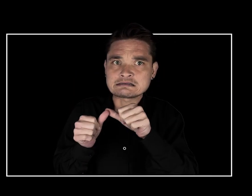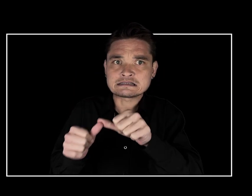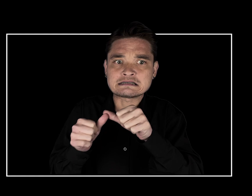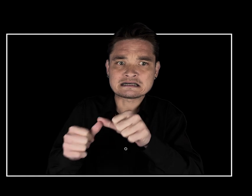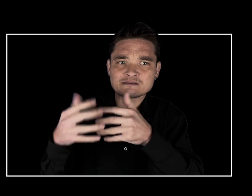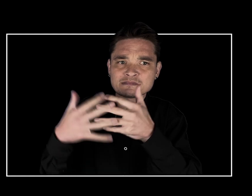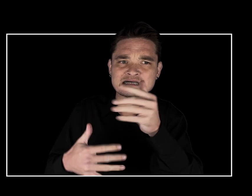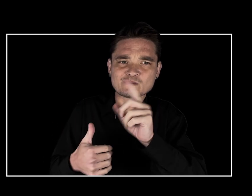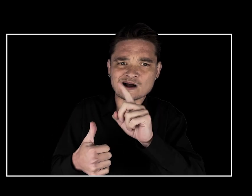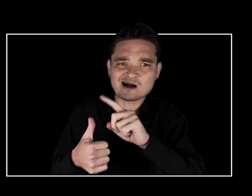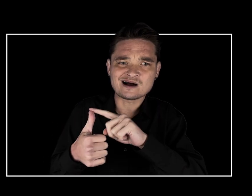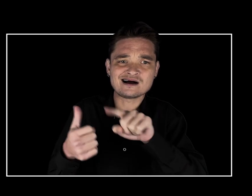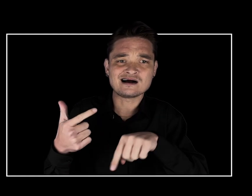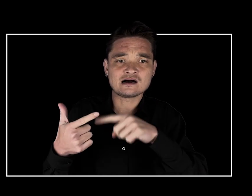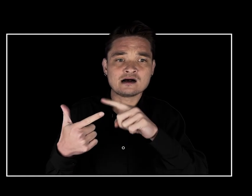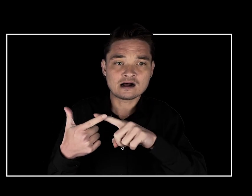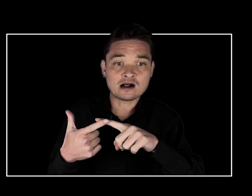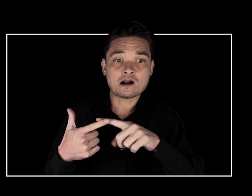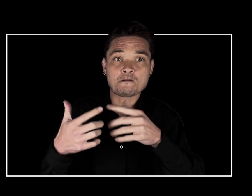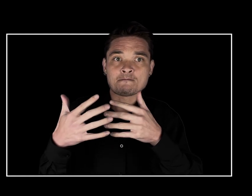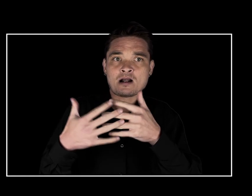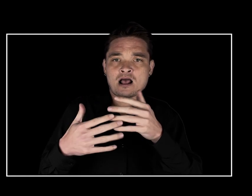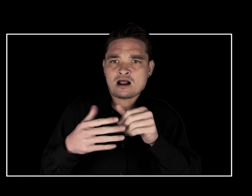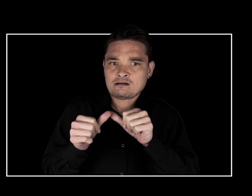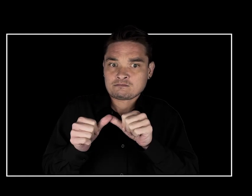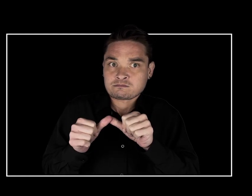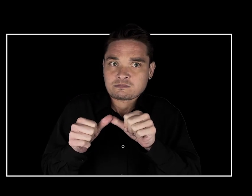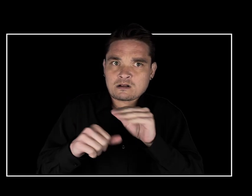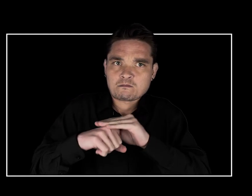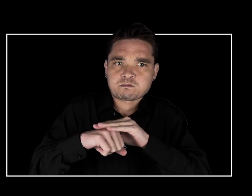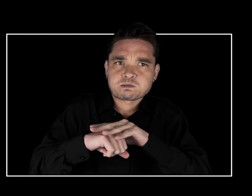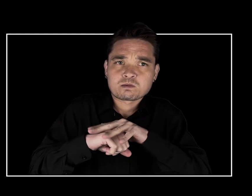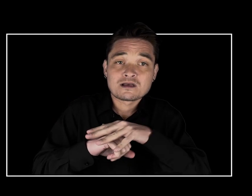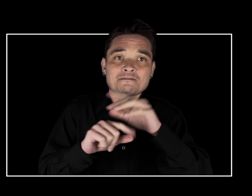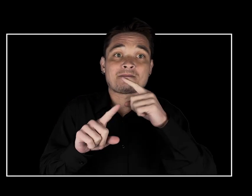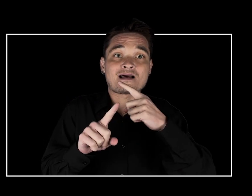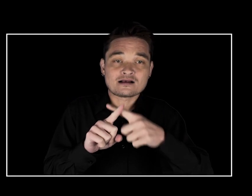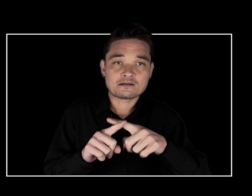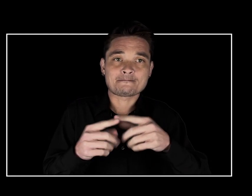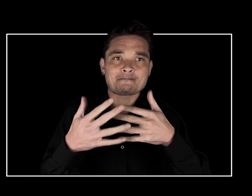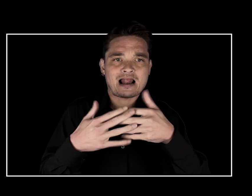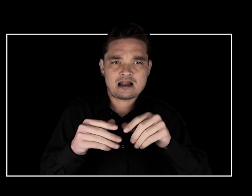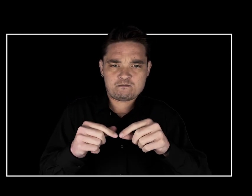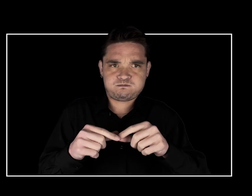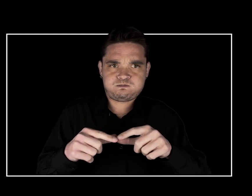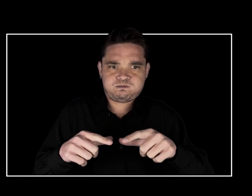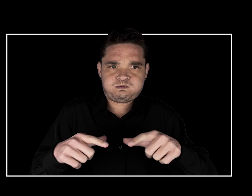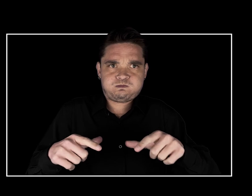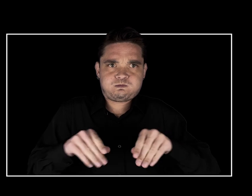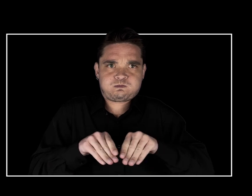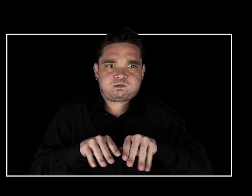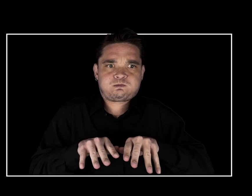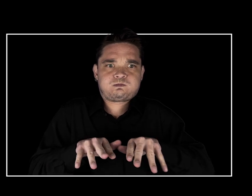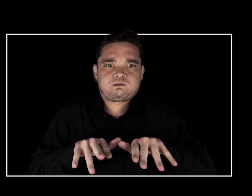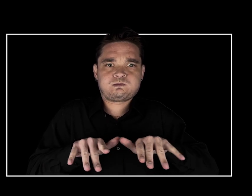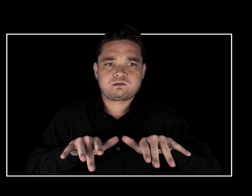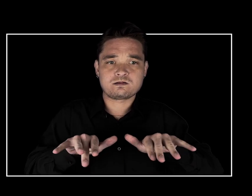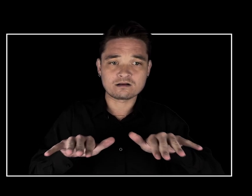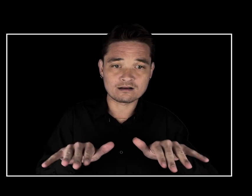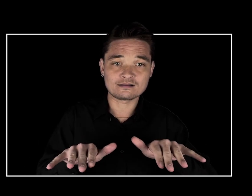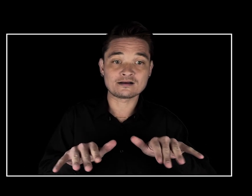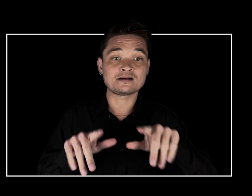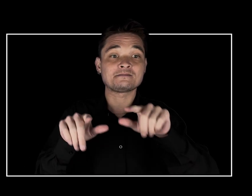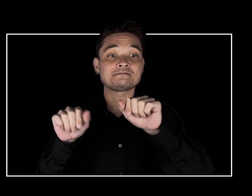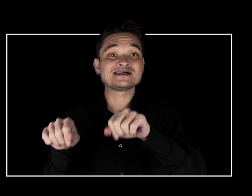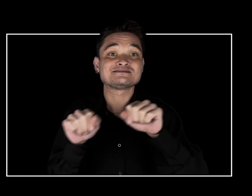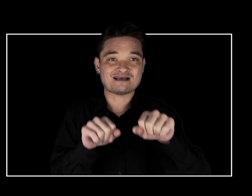large volumes of bleeding, and the pooling of blood. Also, there may be cases when there's more than one